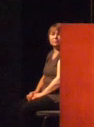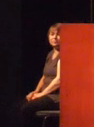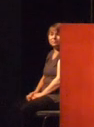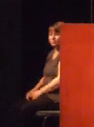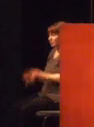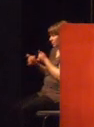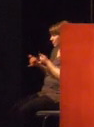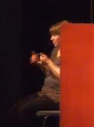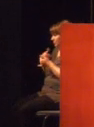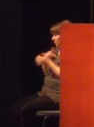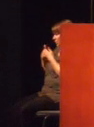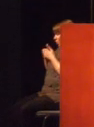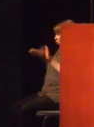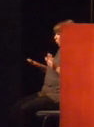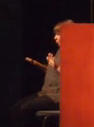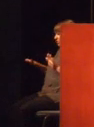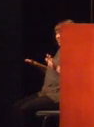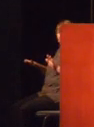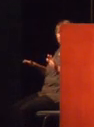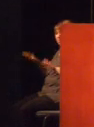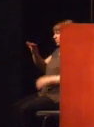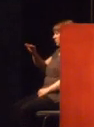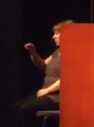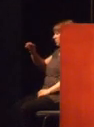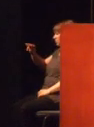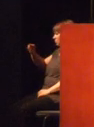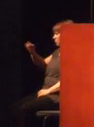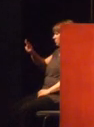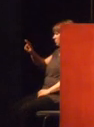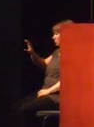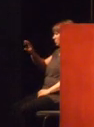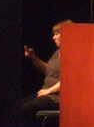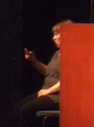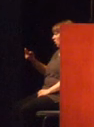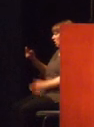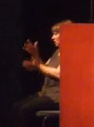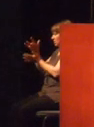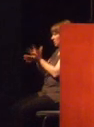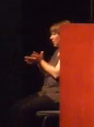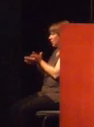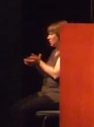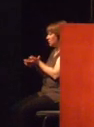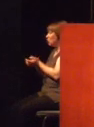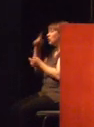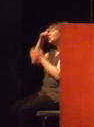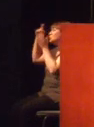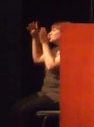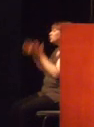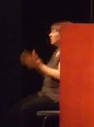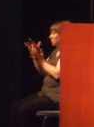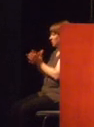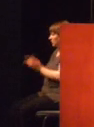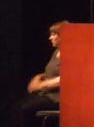We've now opened Monarch Centers, or what many colleges call Dreamer Centers. We have a designated